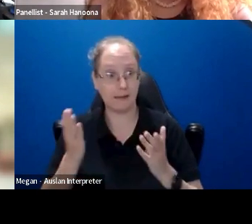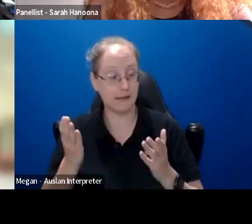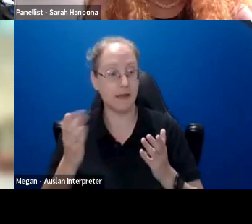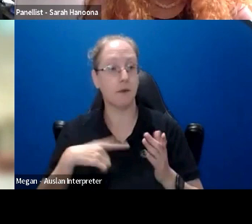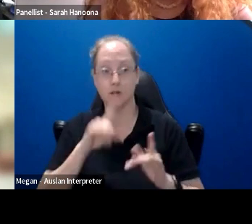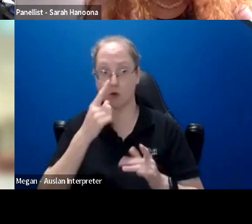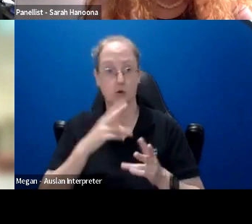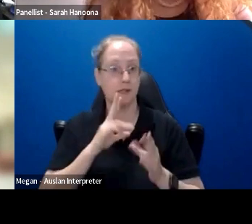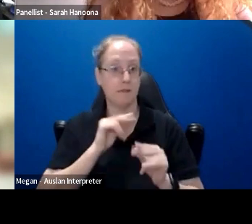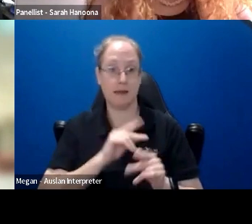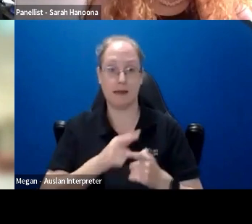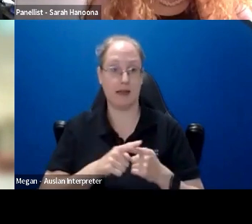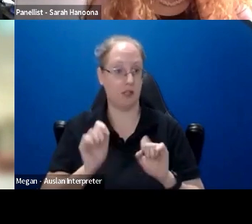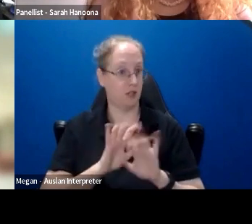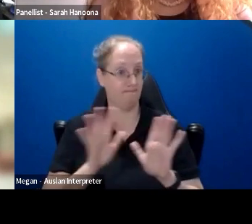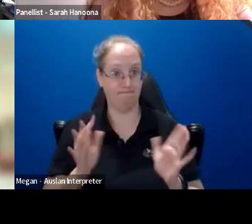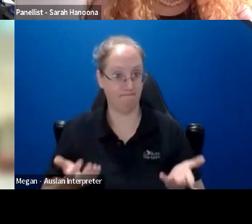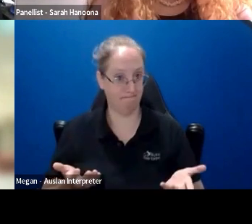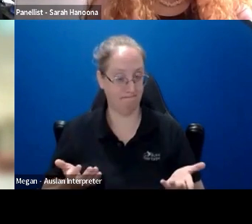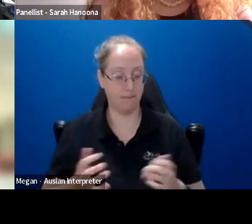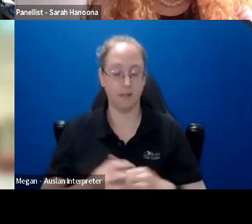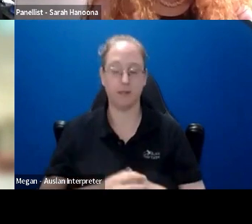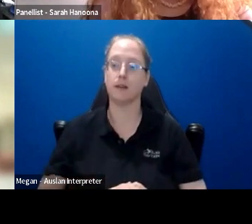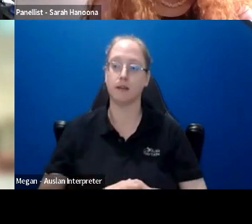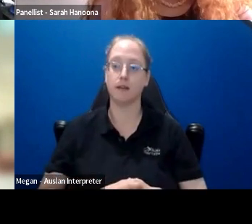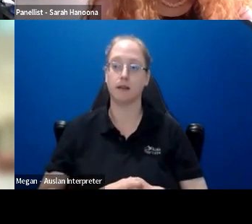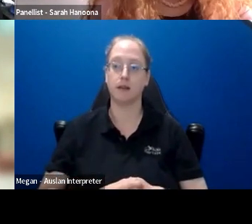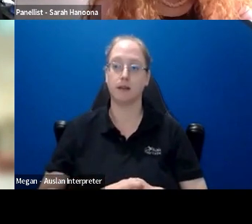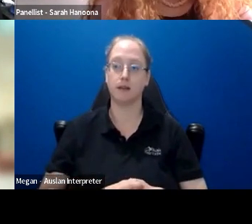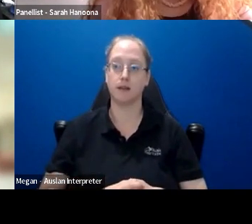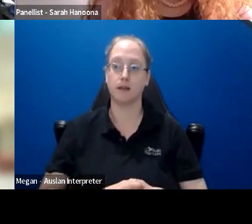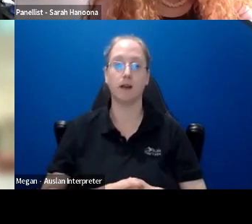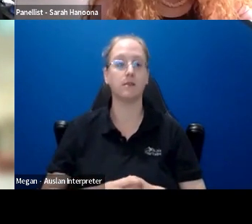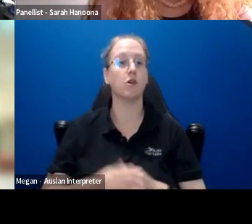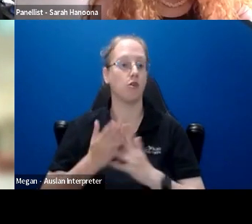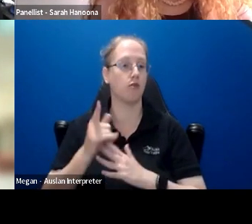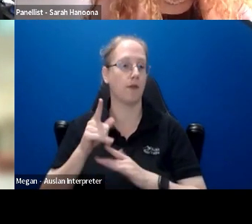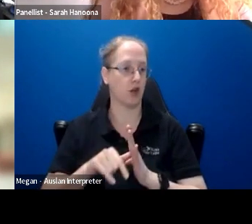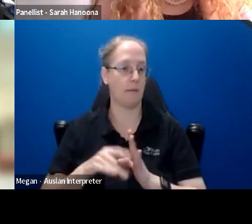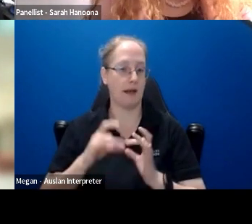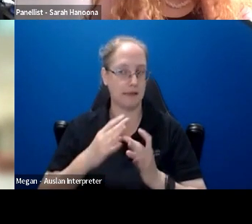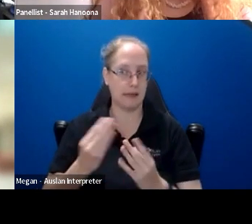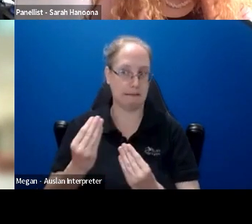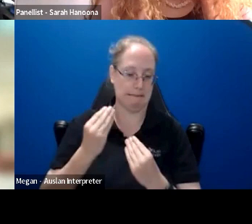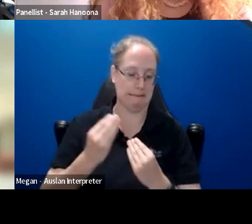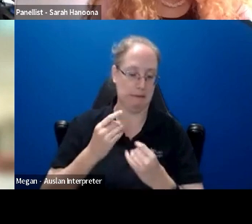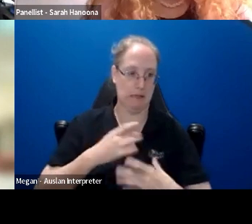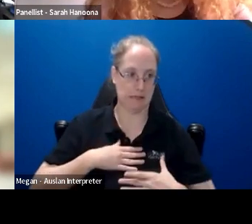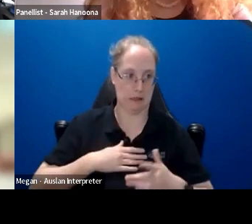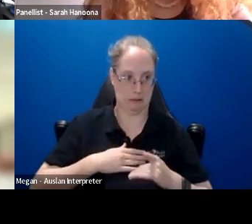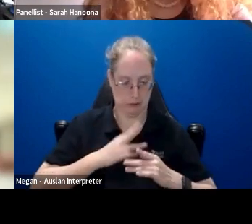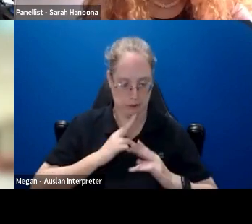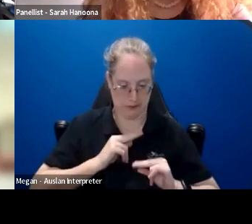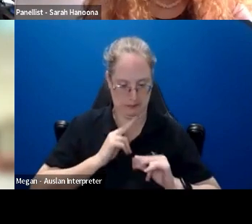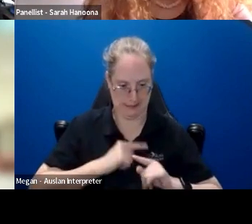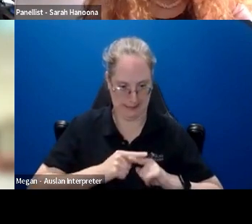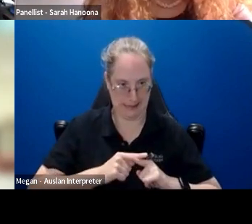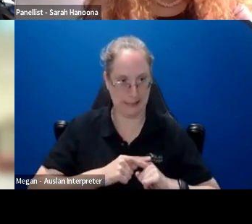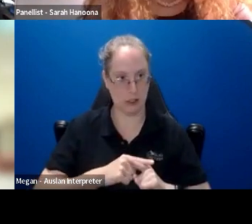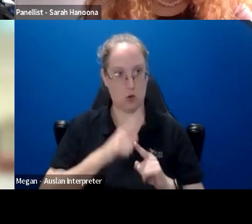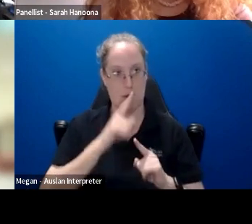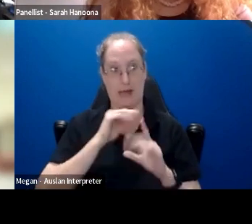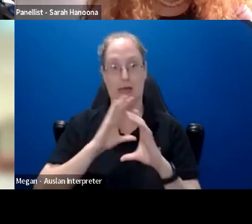couldn't speak English well. So during that time, I started improving myself to speak a little bit English so I could communicate with